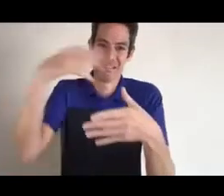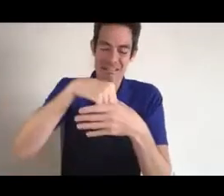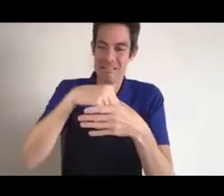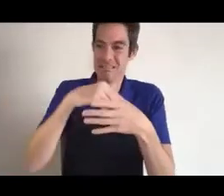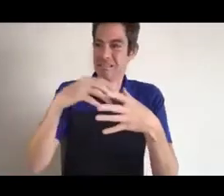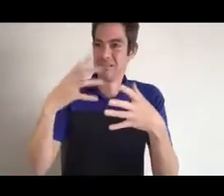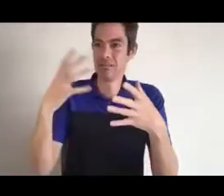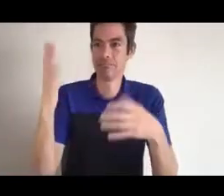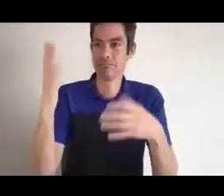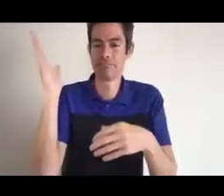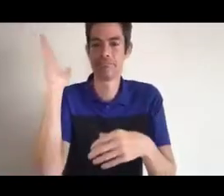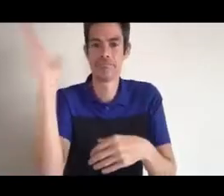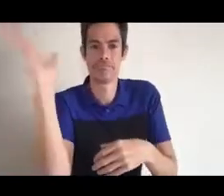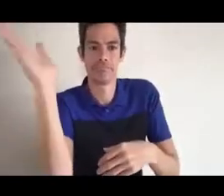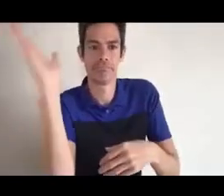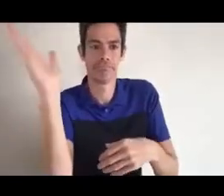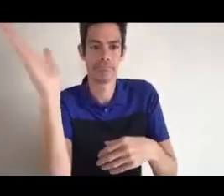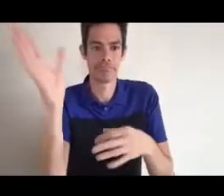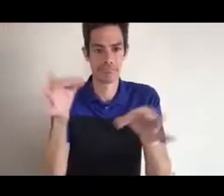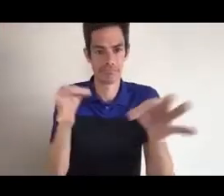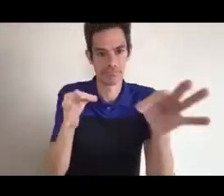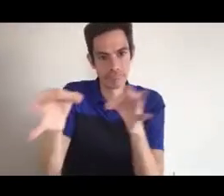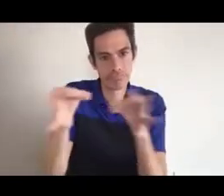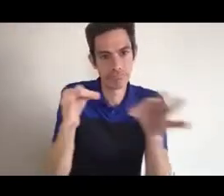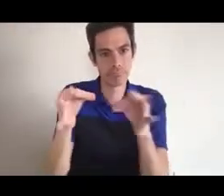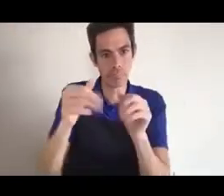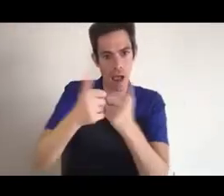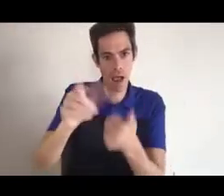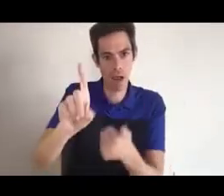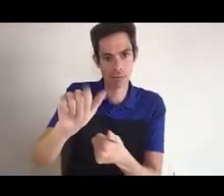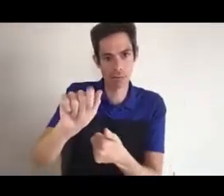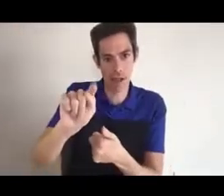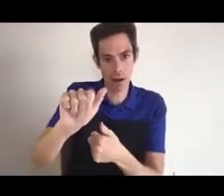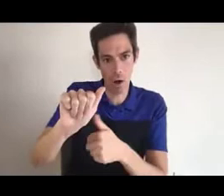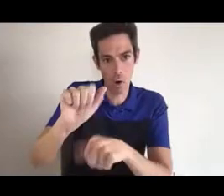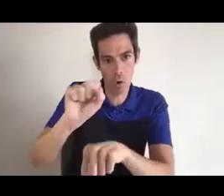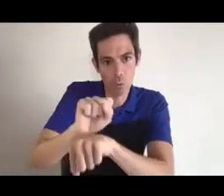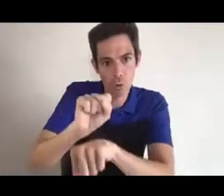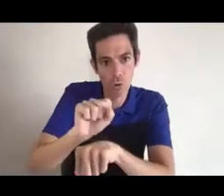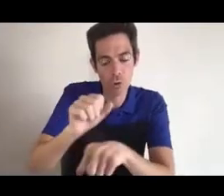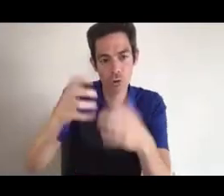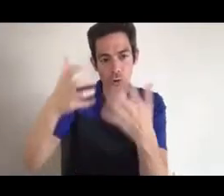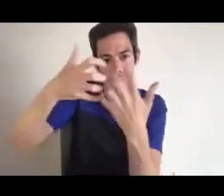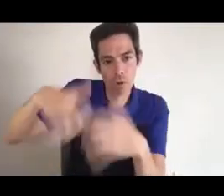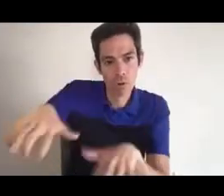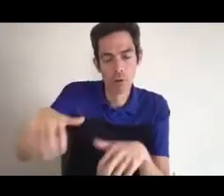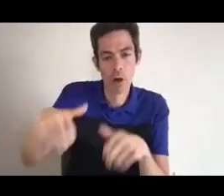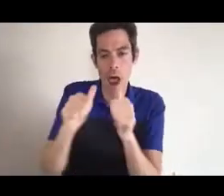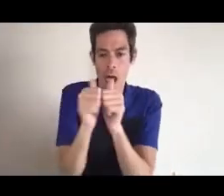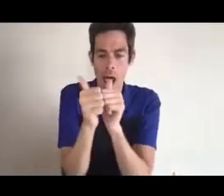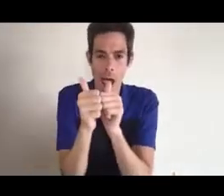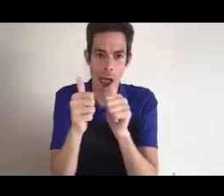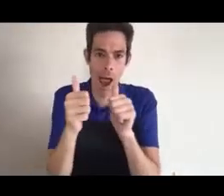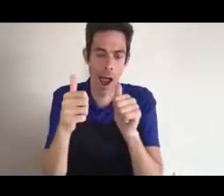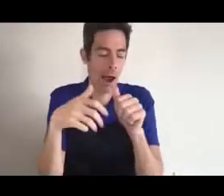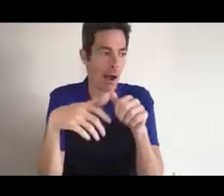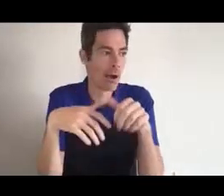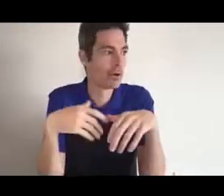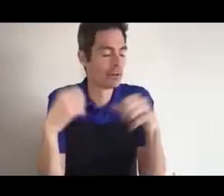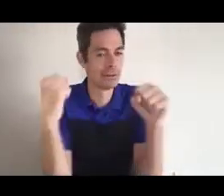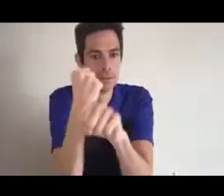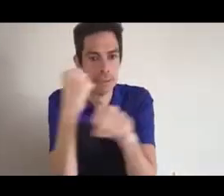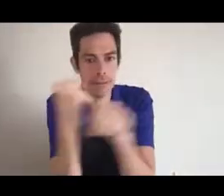to teach yet, but that's going to be a lot more inclusive of explanation of how data works